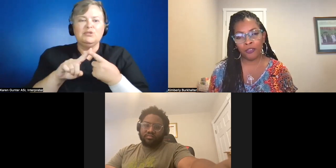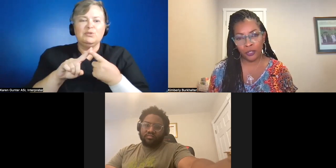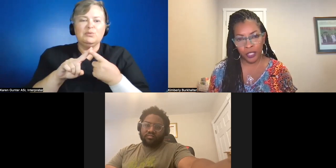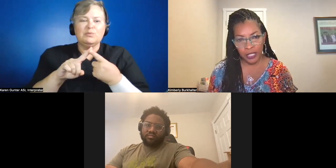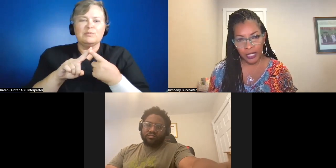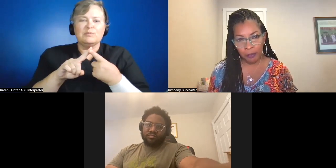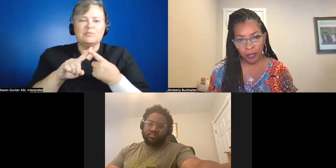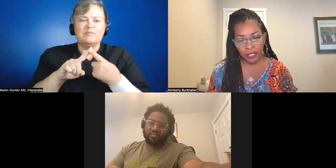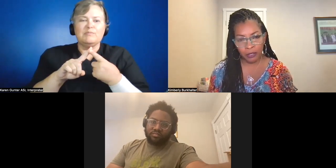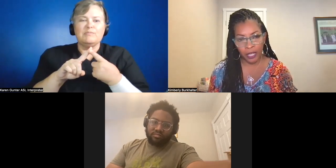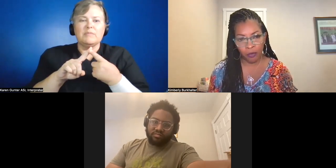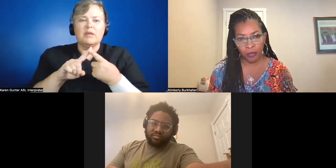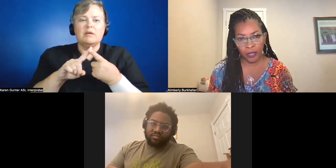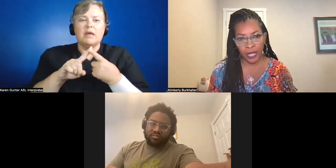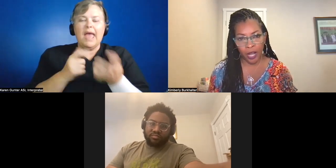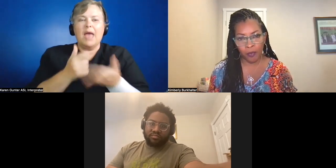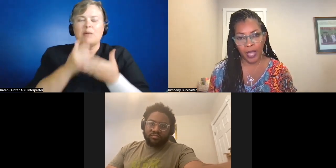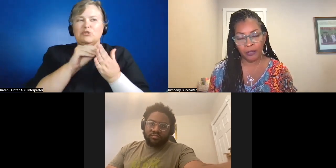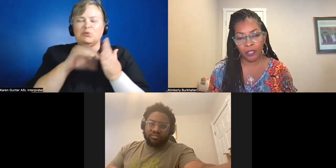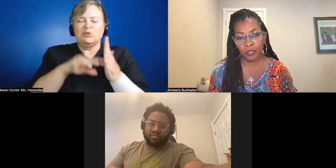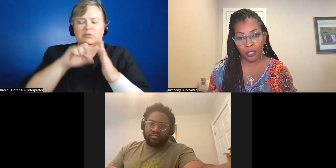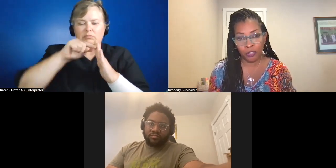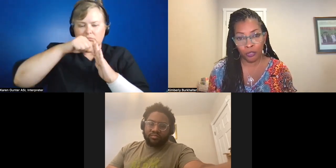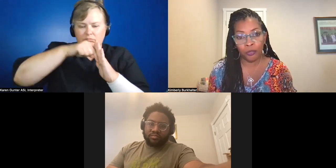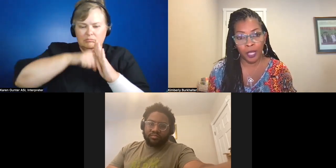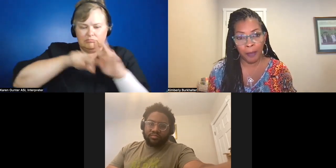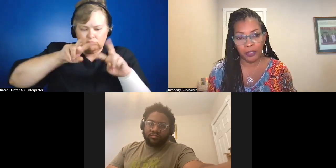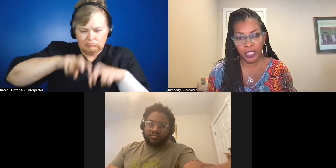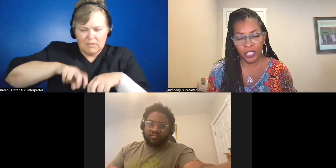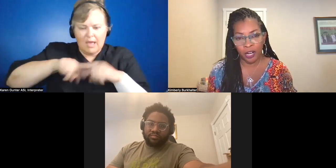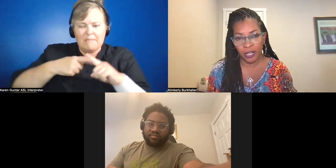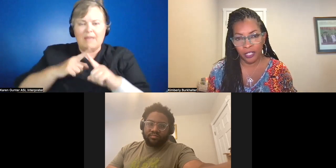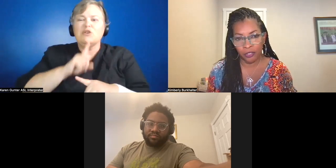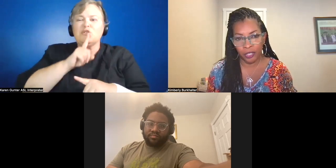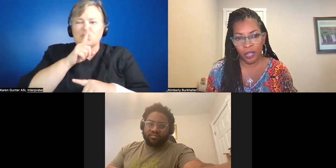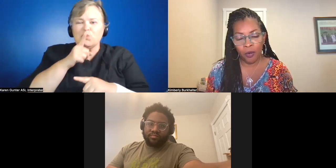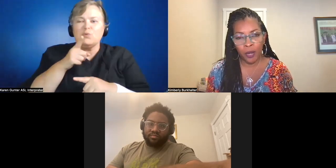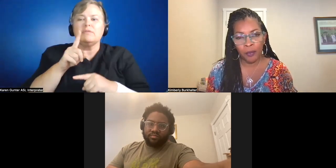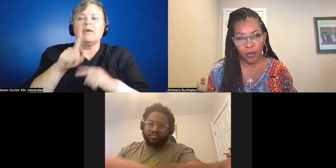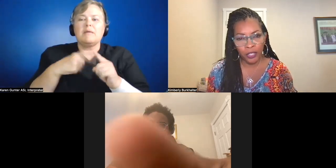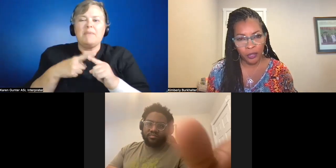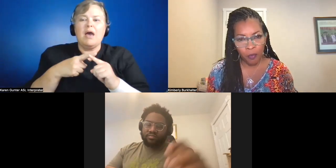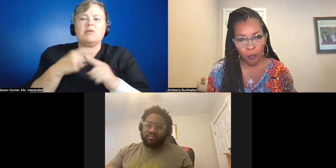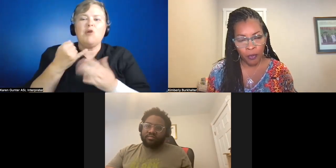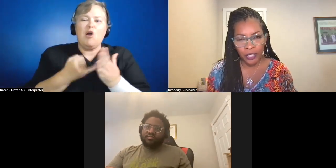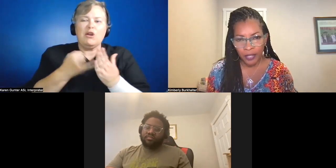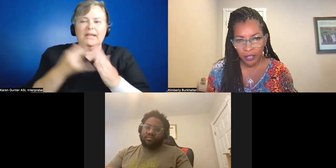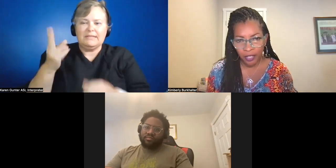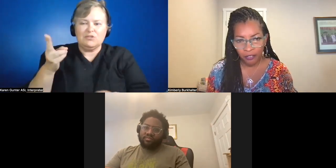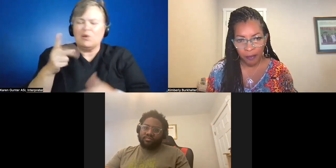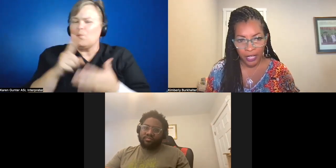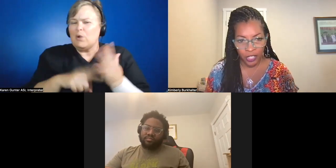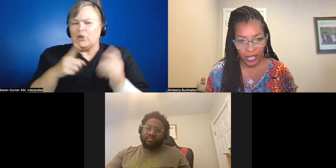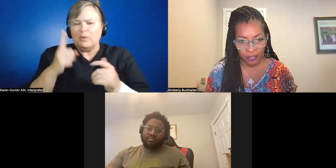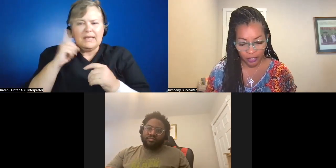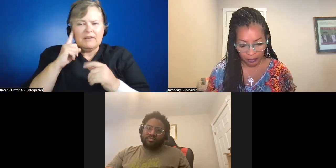move students deeper into inquiry around the truth about teaching hard history? What are you hearing